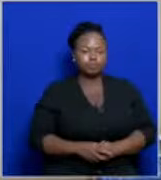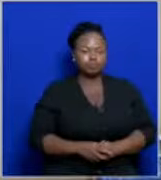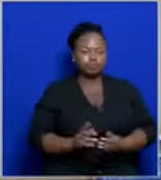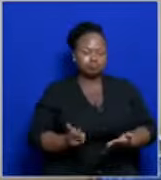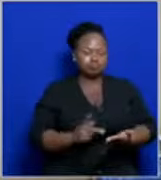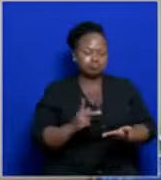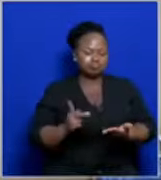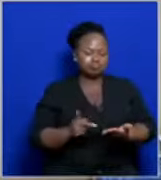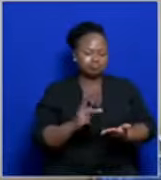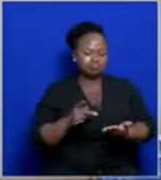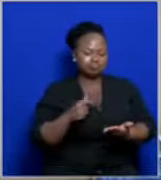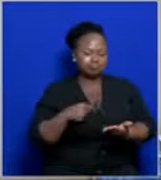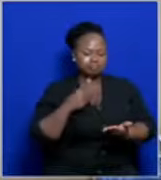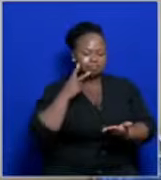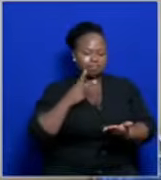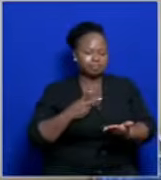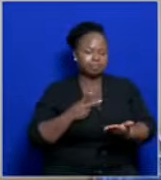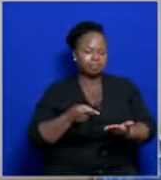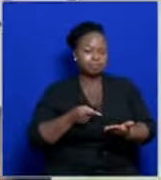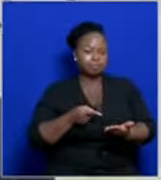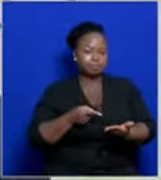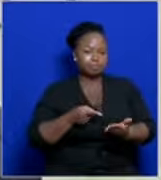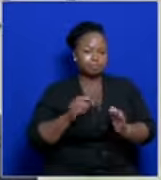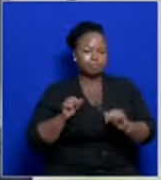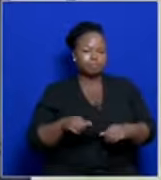And this is dated